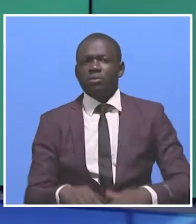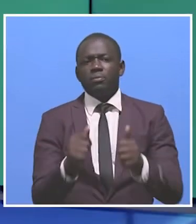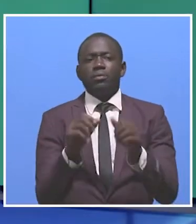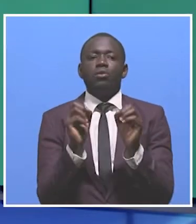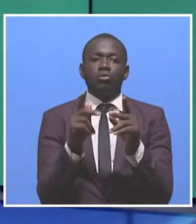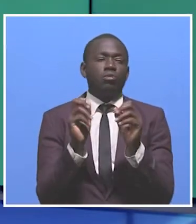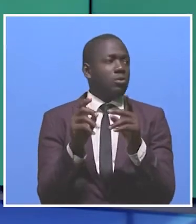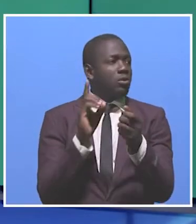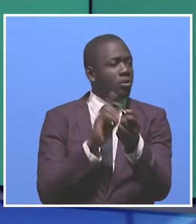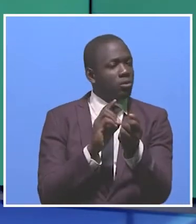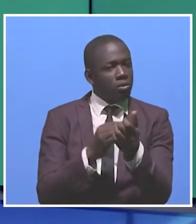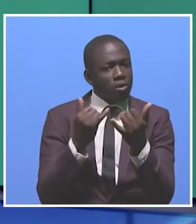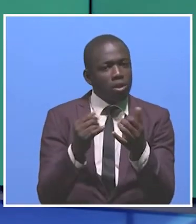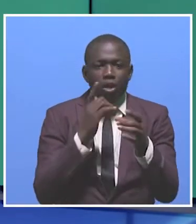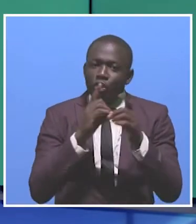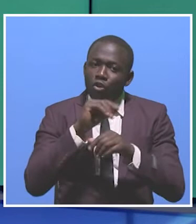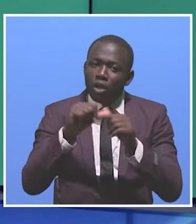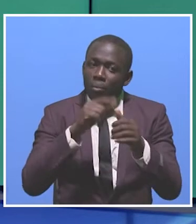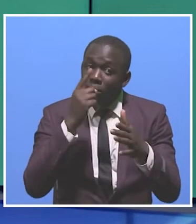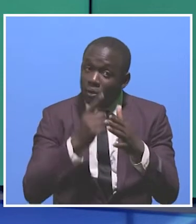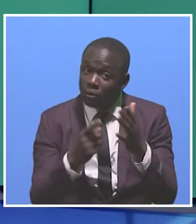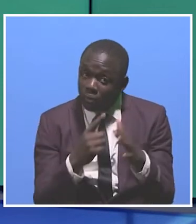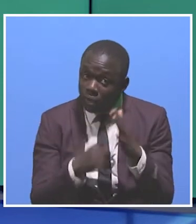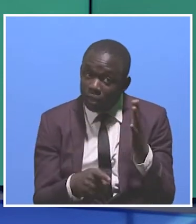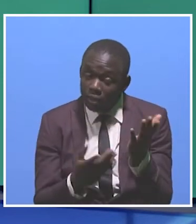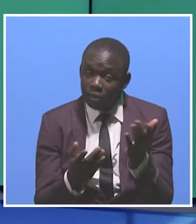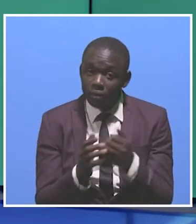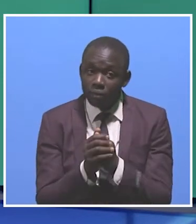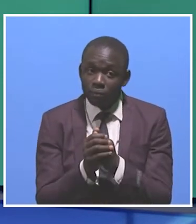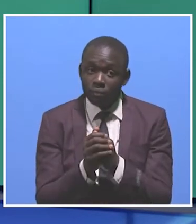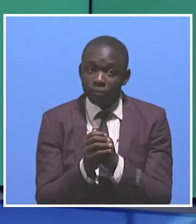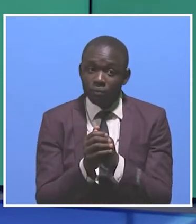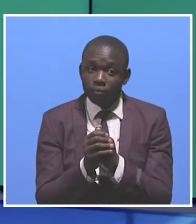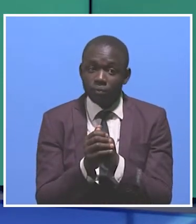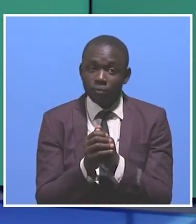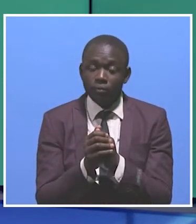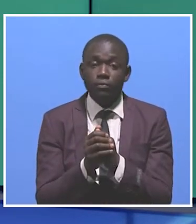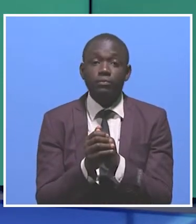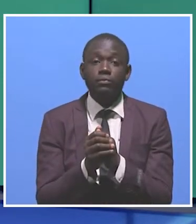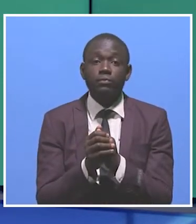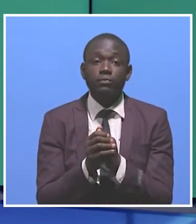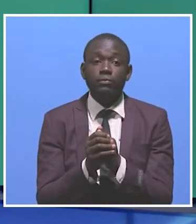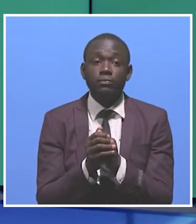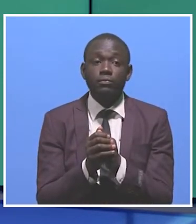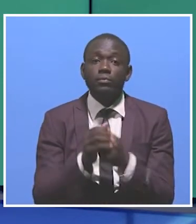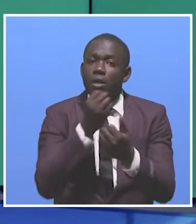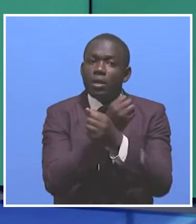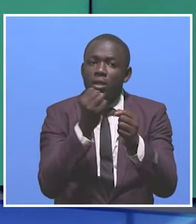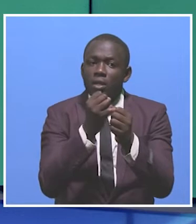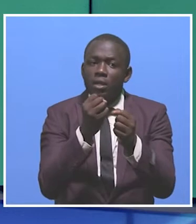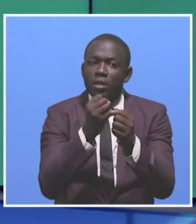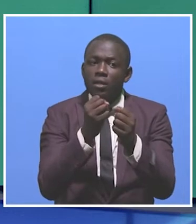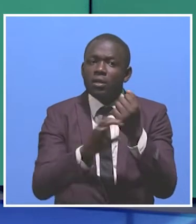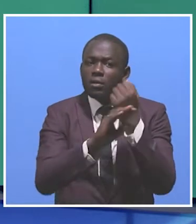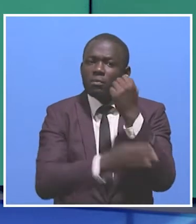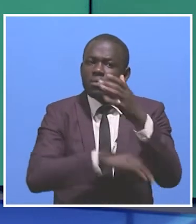about consent. Even when people come, even as we advocate for safe termination of pregnancies, let's talk about